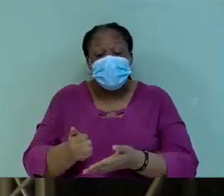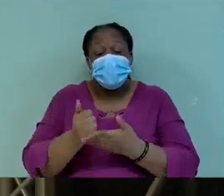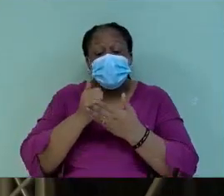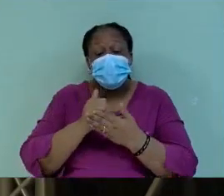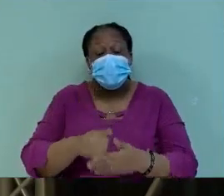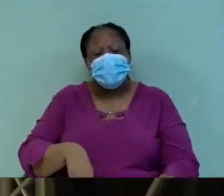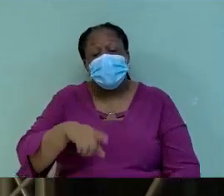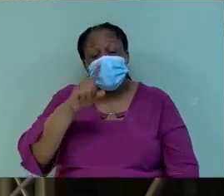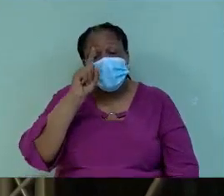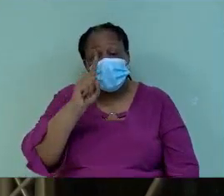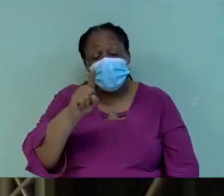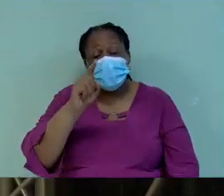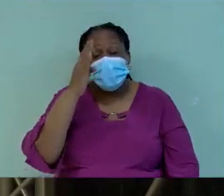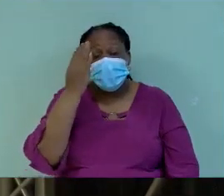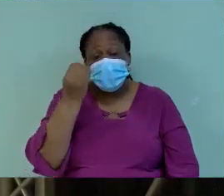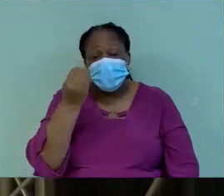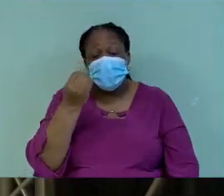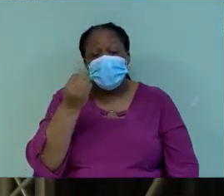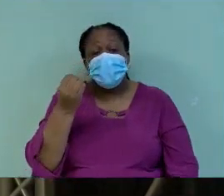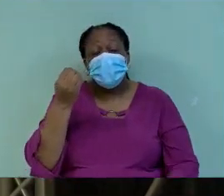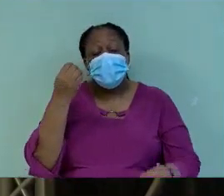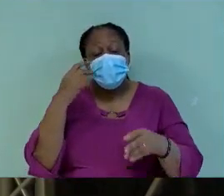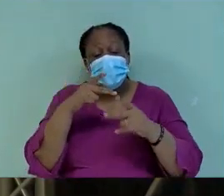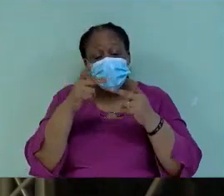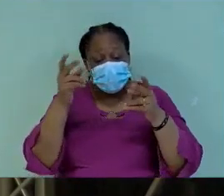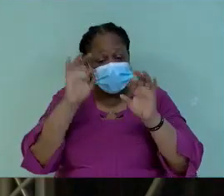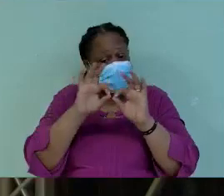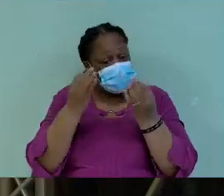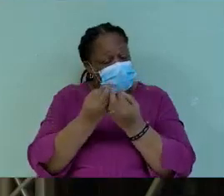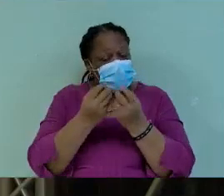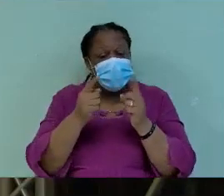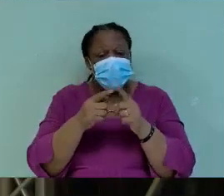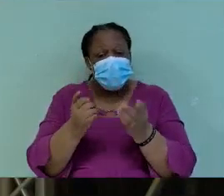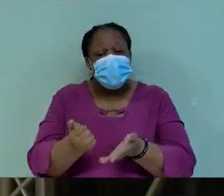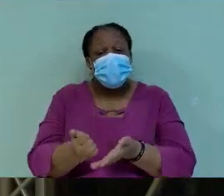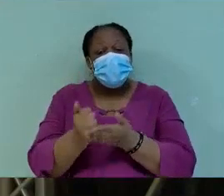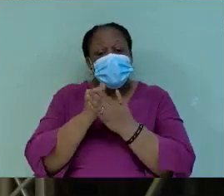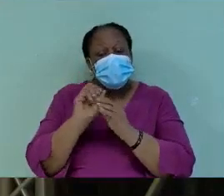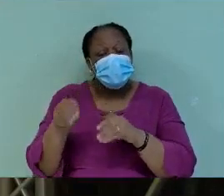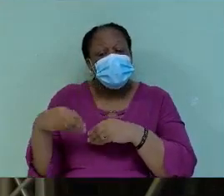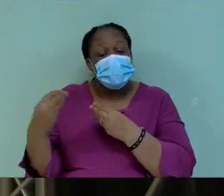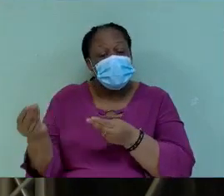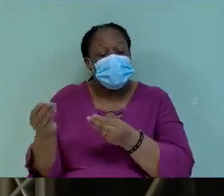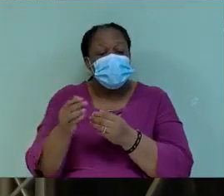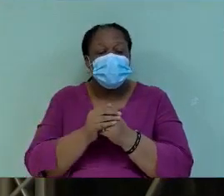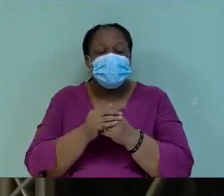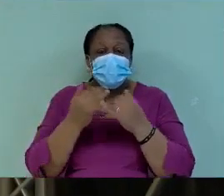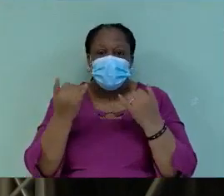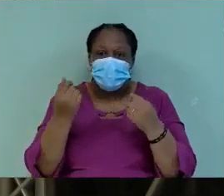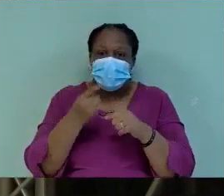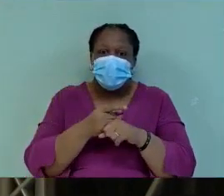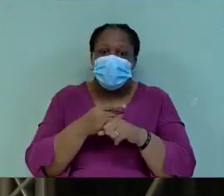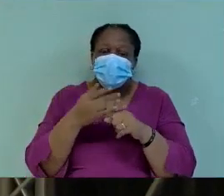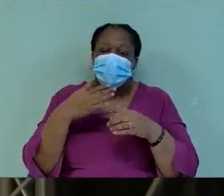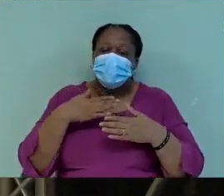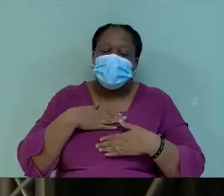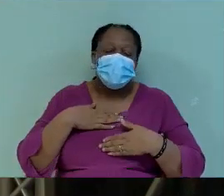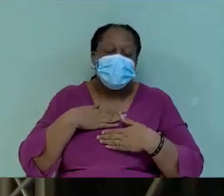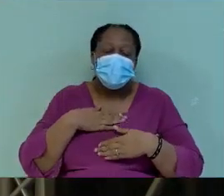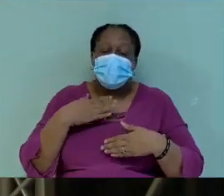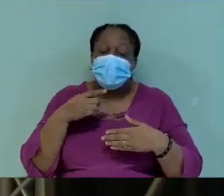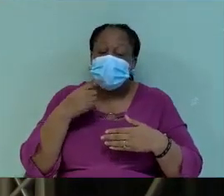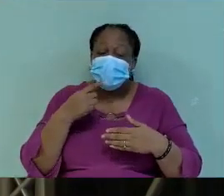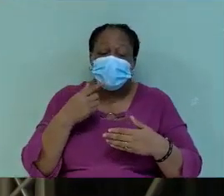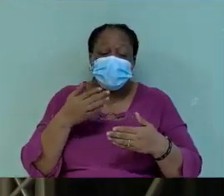persons or families, both on St. Kitts and Nevis. Today, Friday 15, 2020, I am pleased to announce that the list